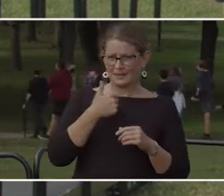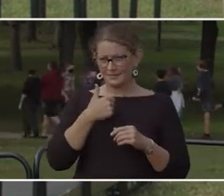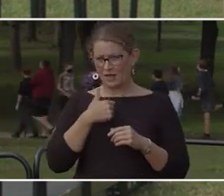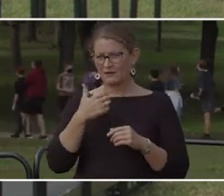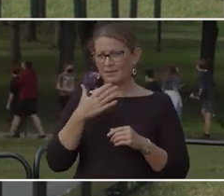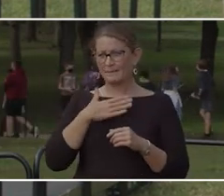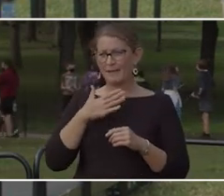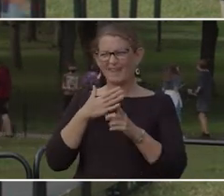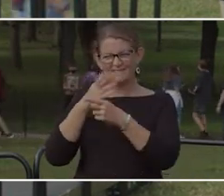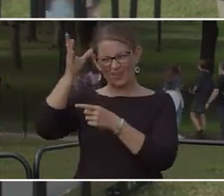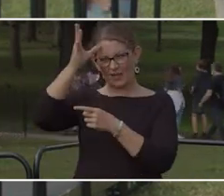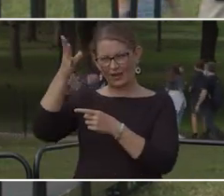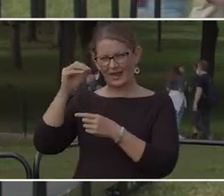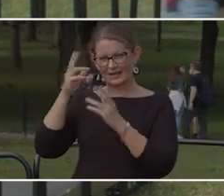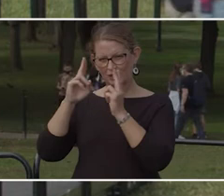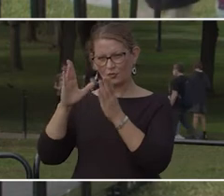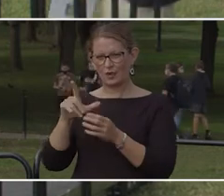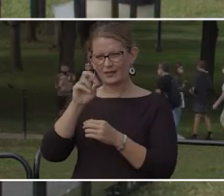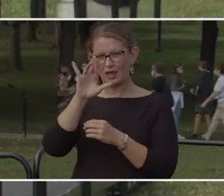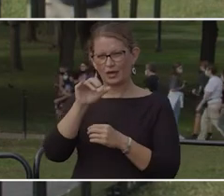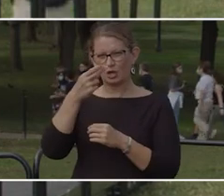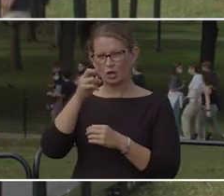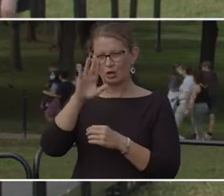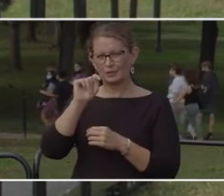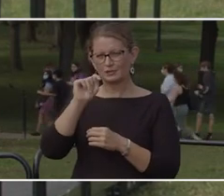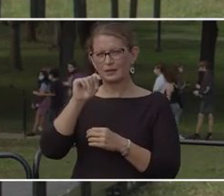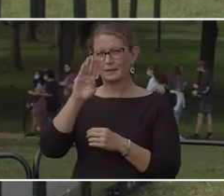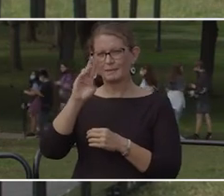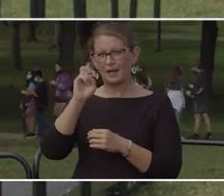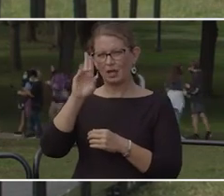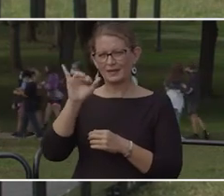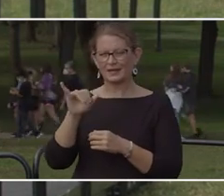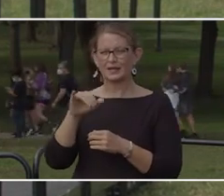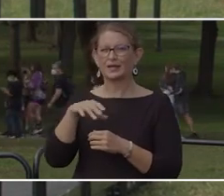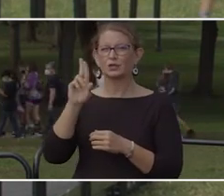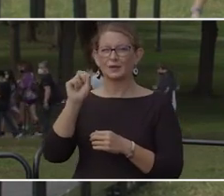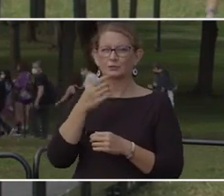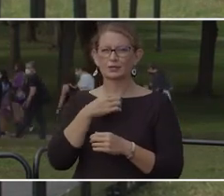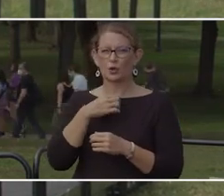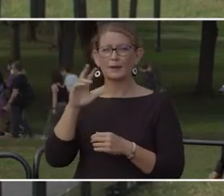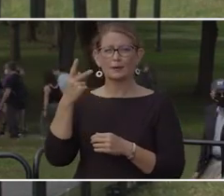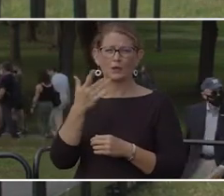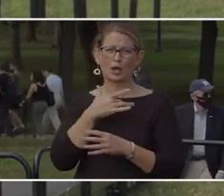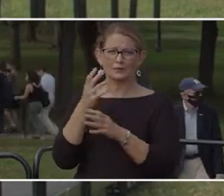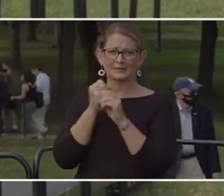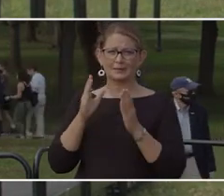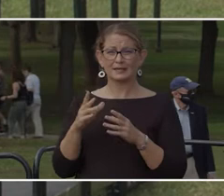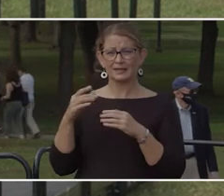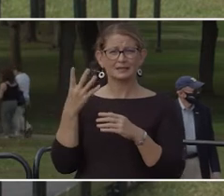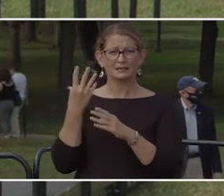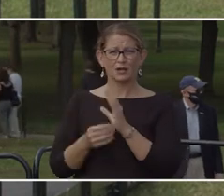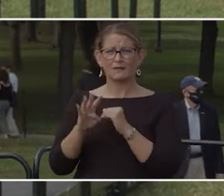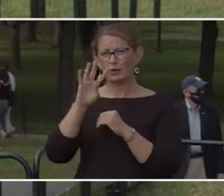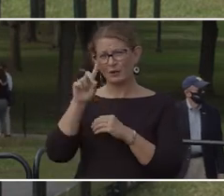and my hero, Larry Hobart Byerly, U.S. Marine Corps, Purple Heart recipient, you've been gone 41 years, and I miss